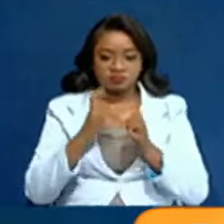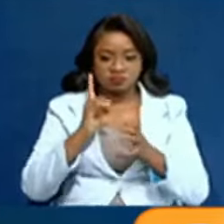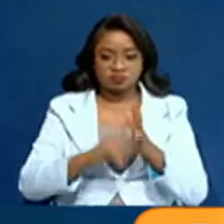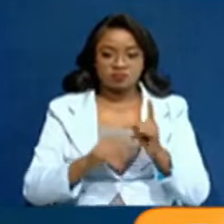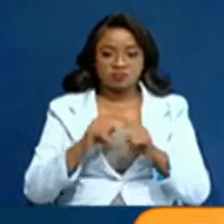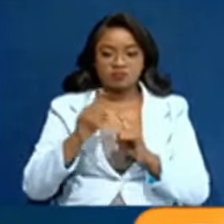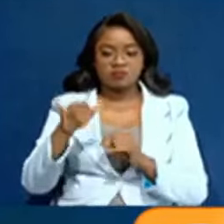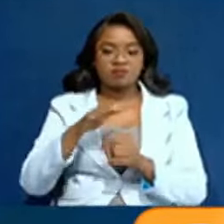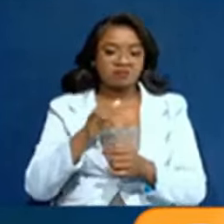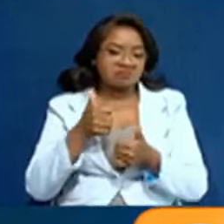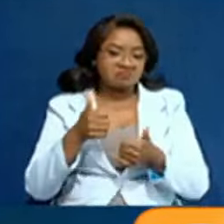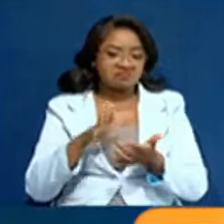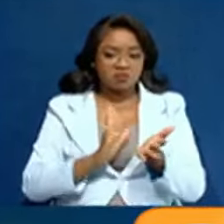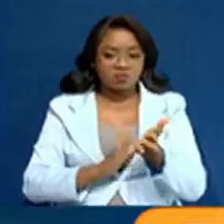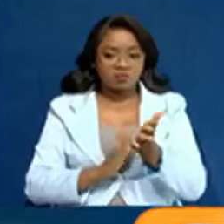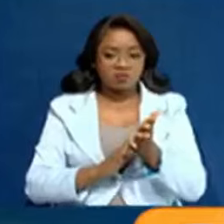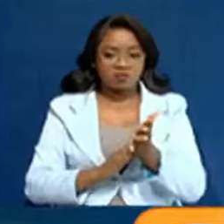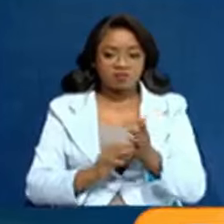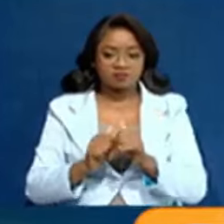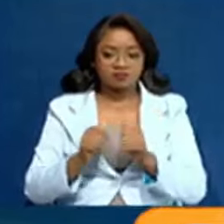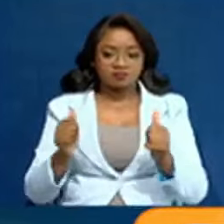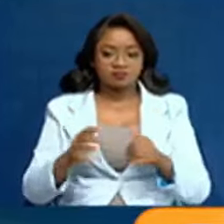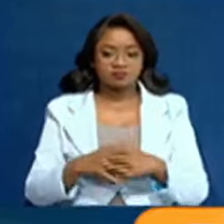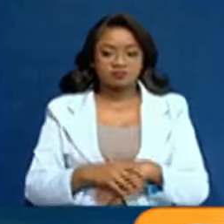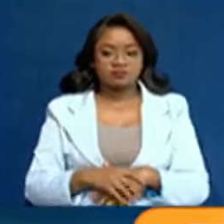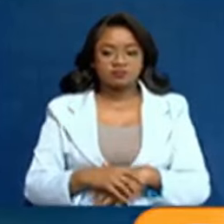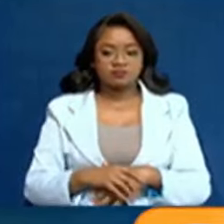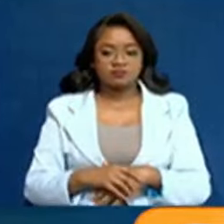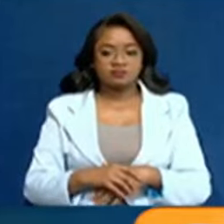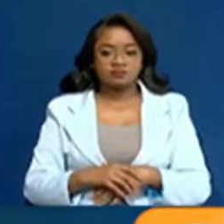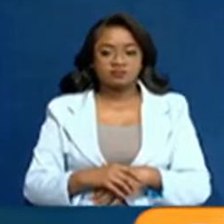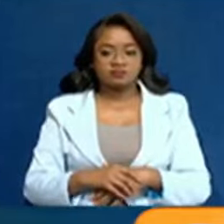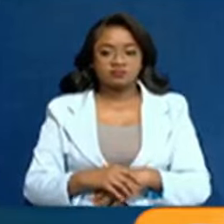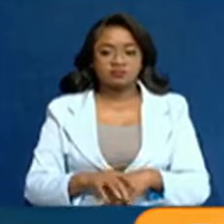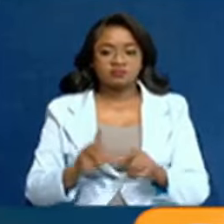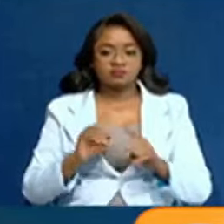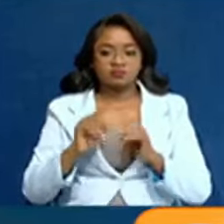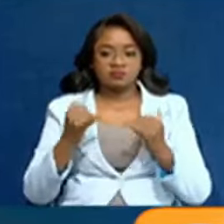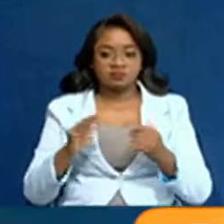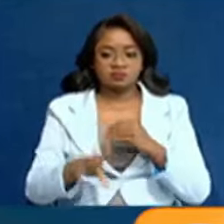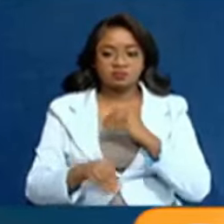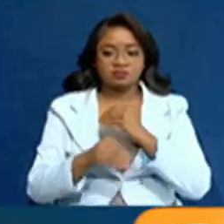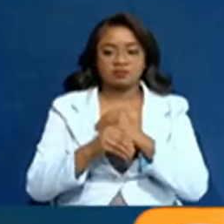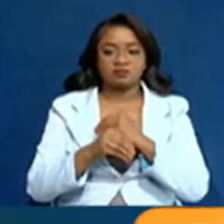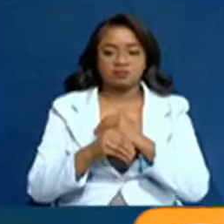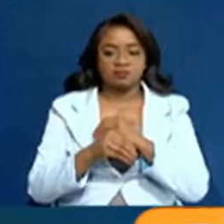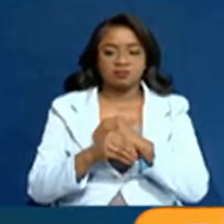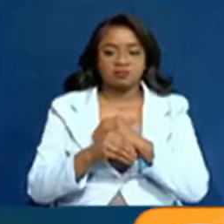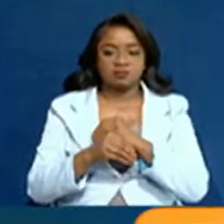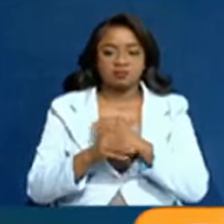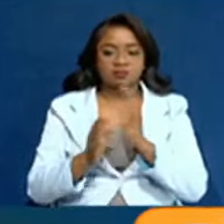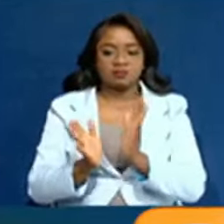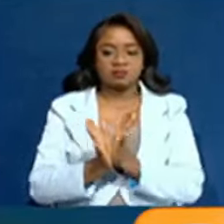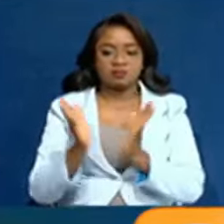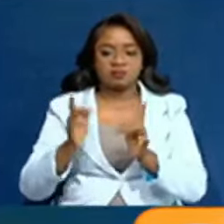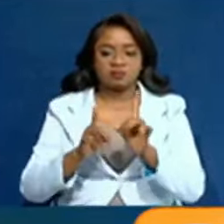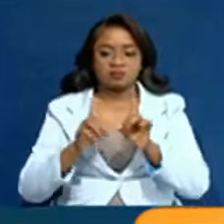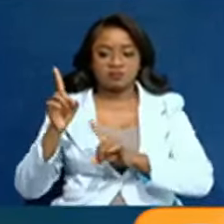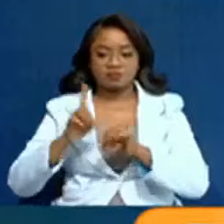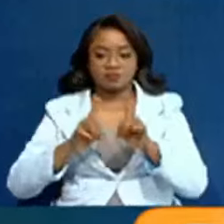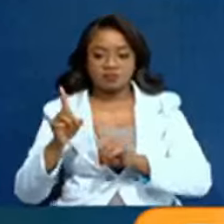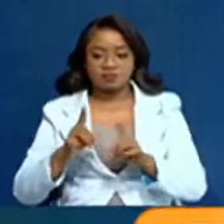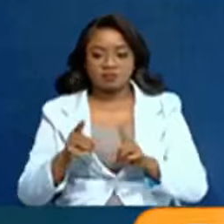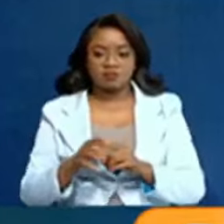what Nakuru is doing in terms of walking and cycling. But also now you see the disconnect with public transportation. So